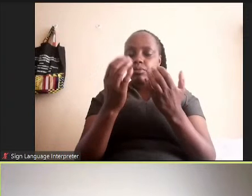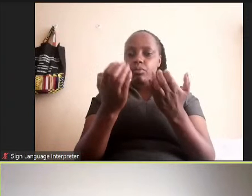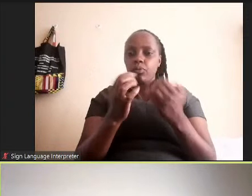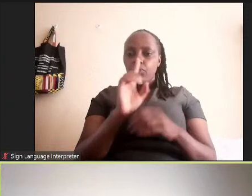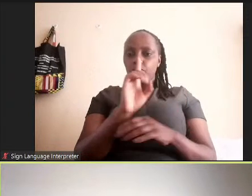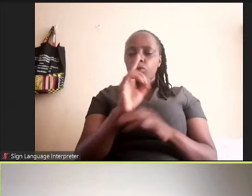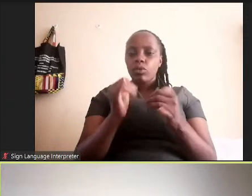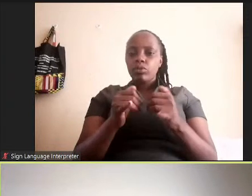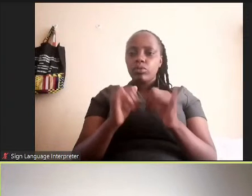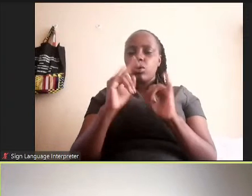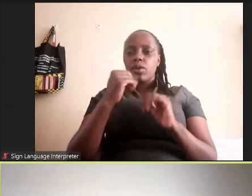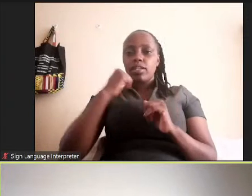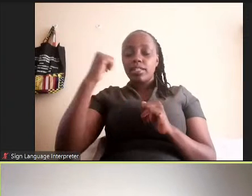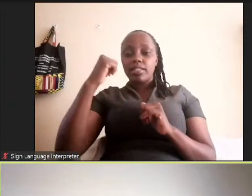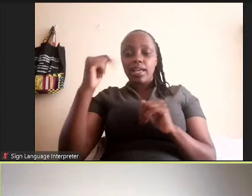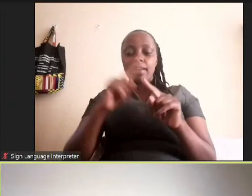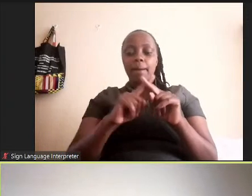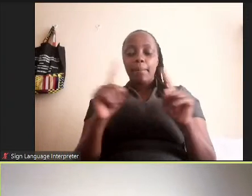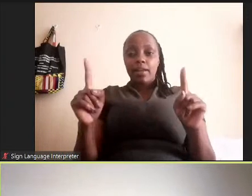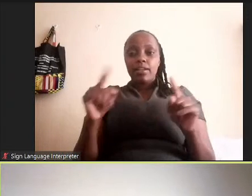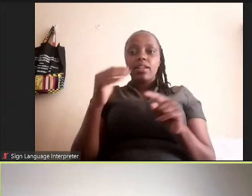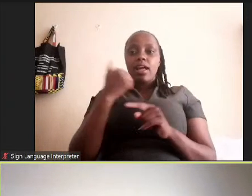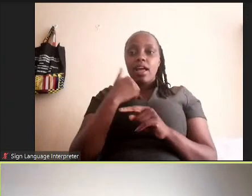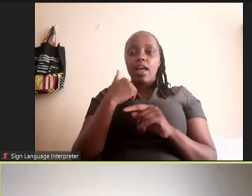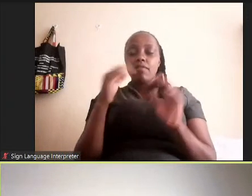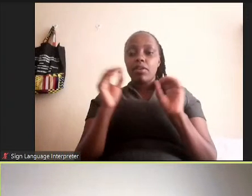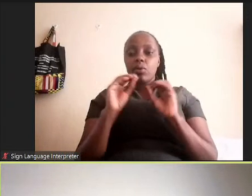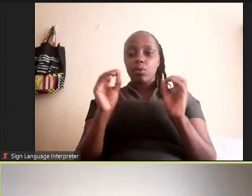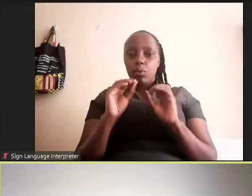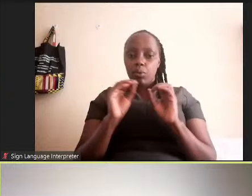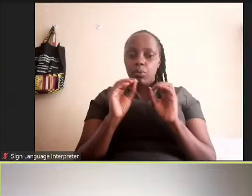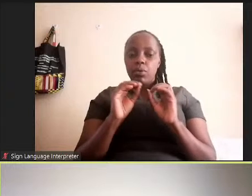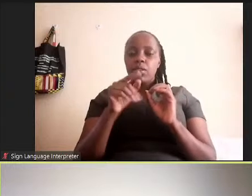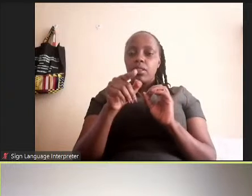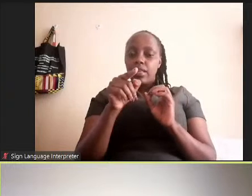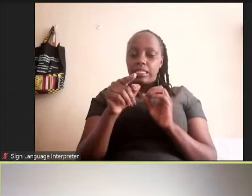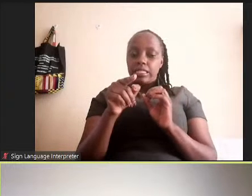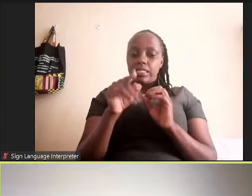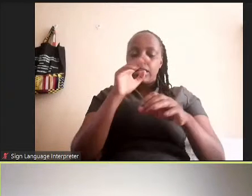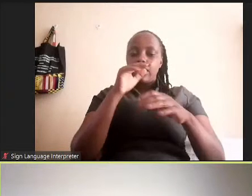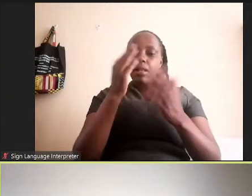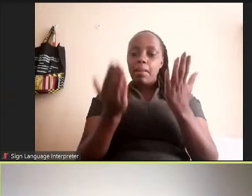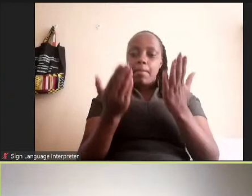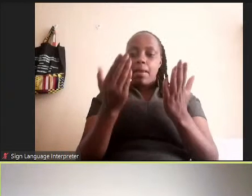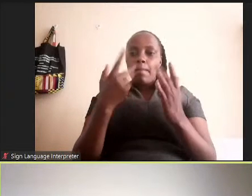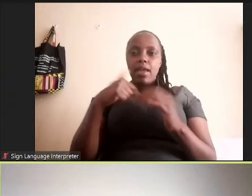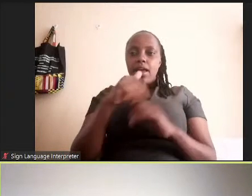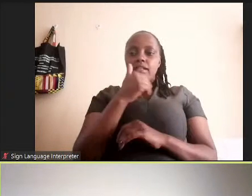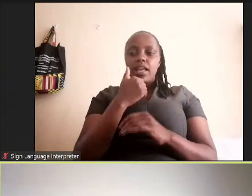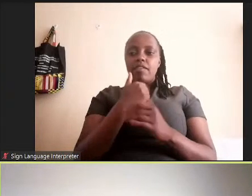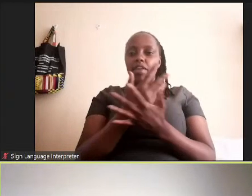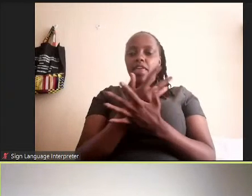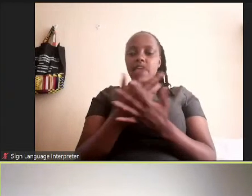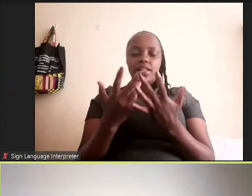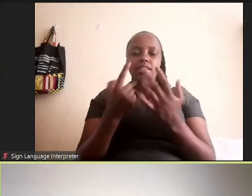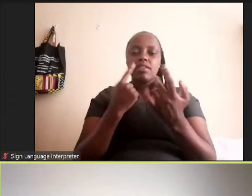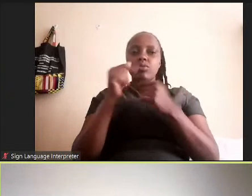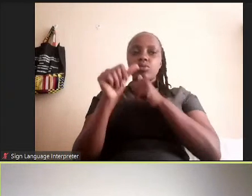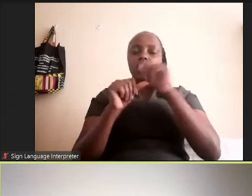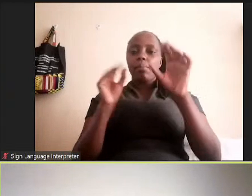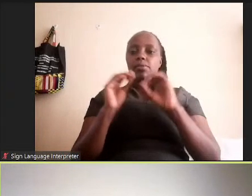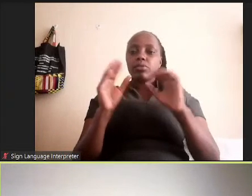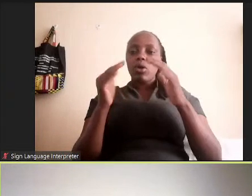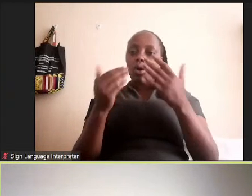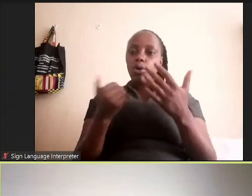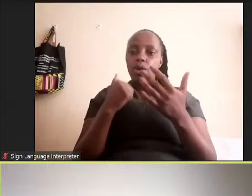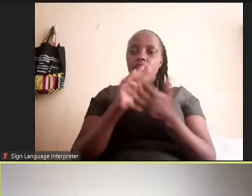a year. The absence of meeting throughout the years also maybe that we don't have anything to talk about or we don't have